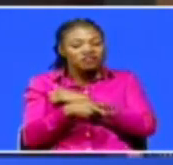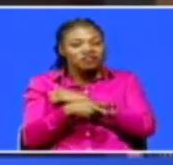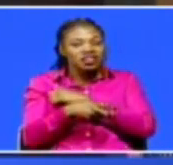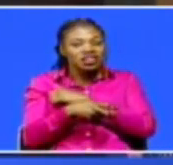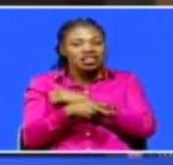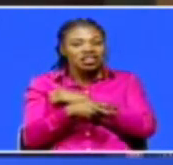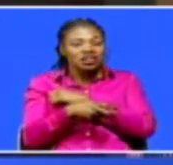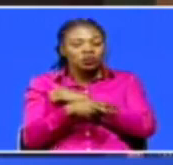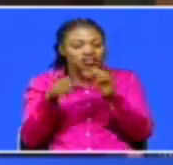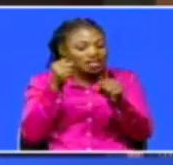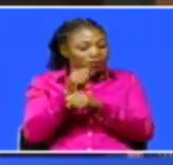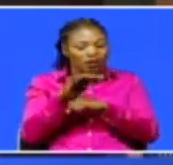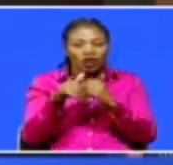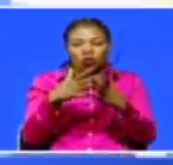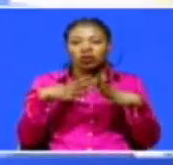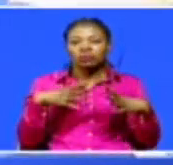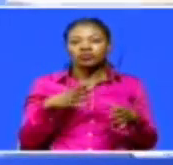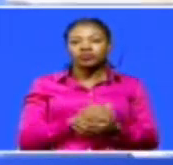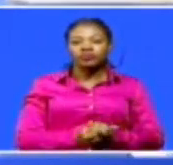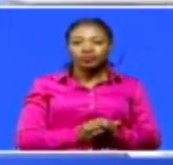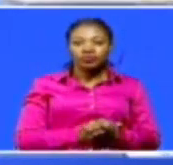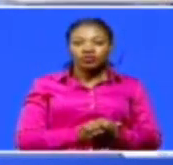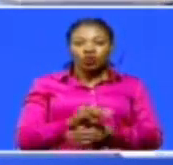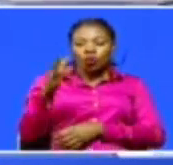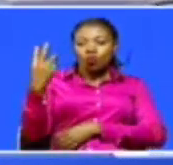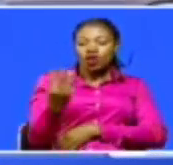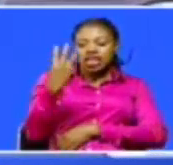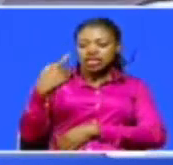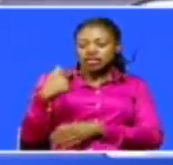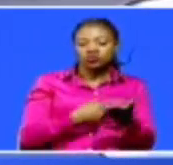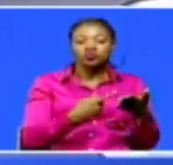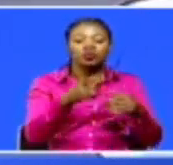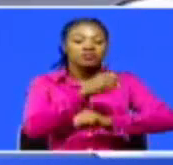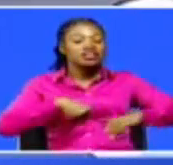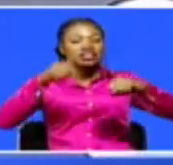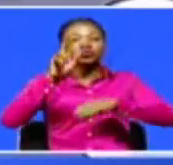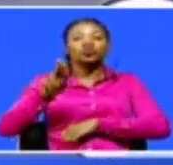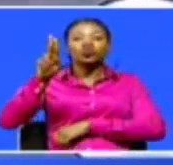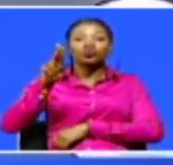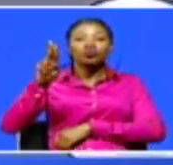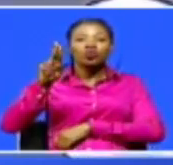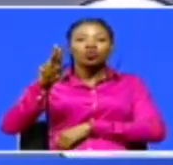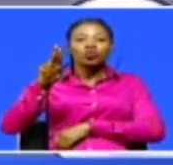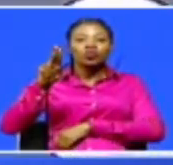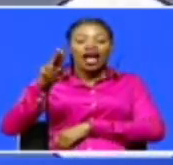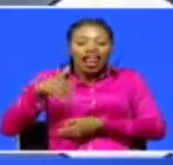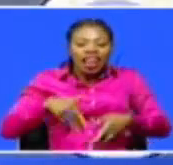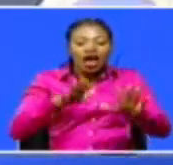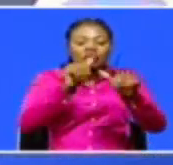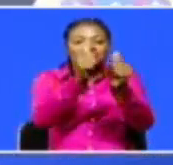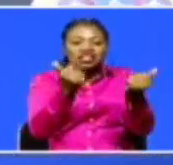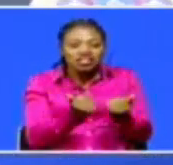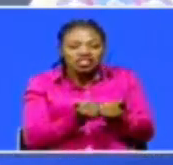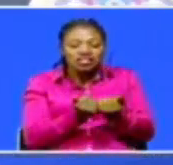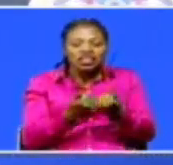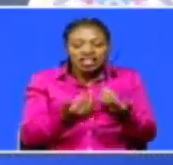remains a royal haste. On Wednesday last week, President Uhuru Kenyatta gave investigative agencies a